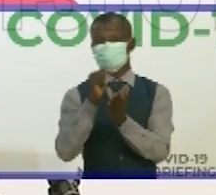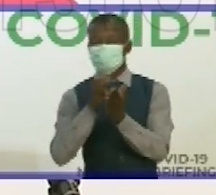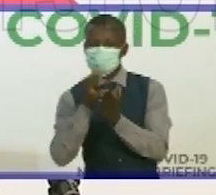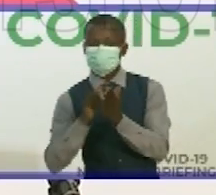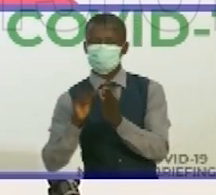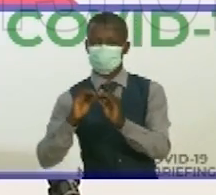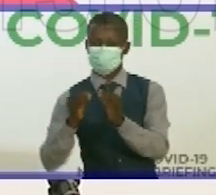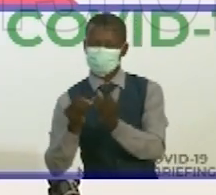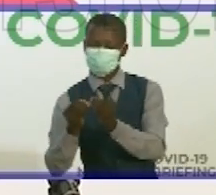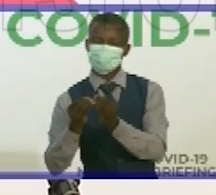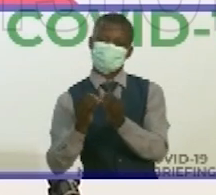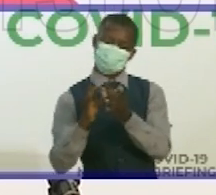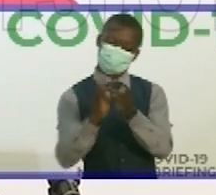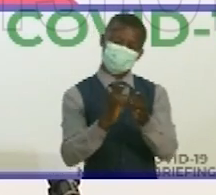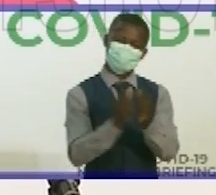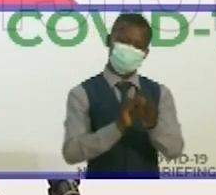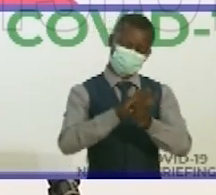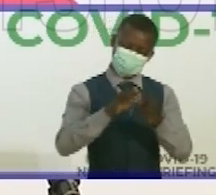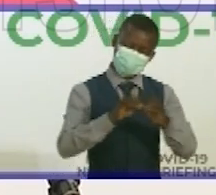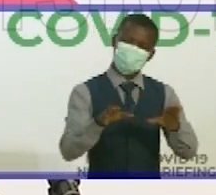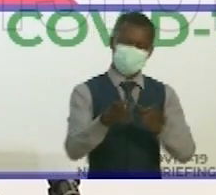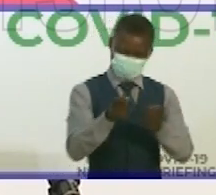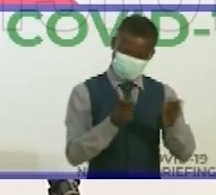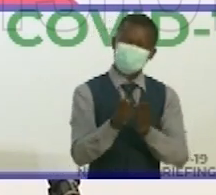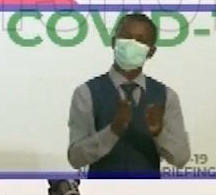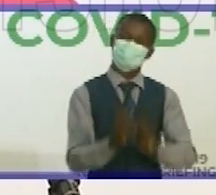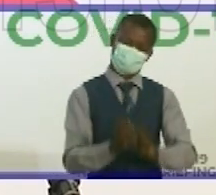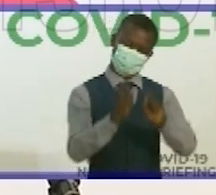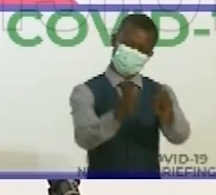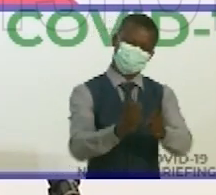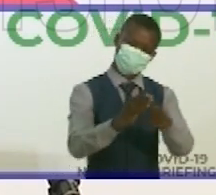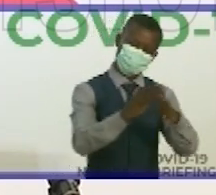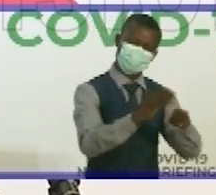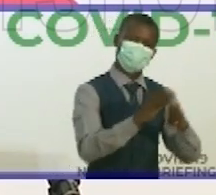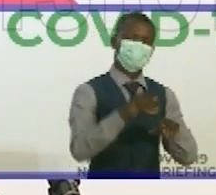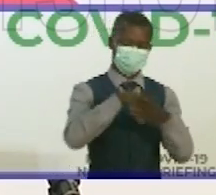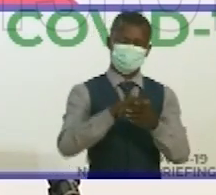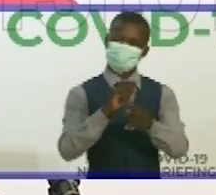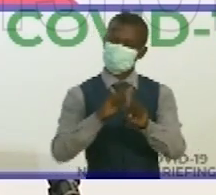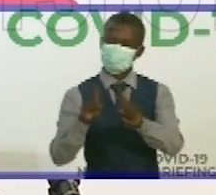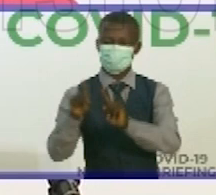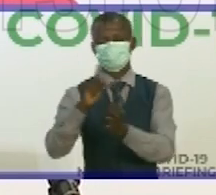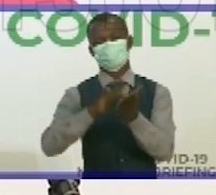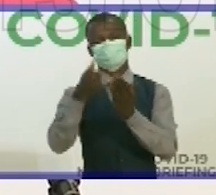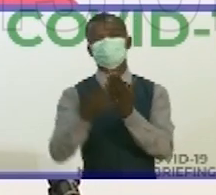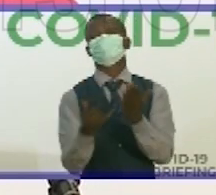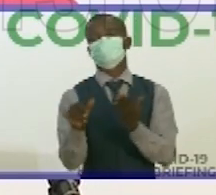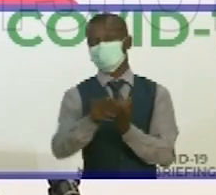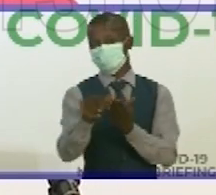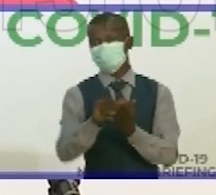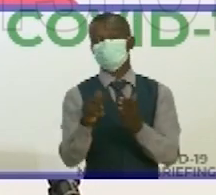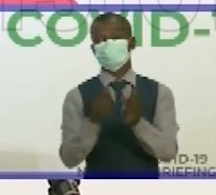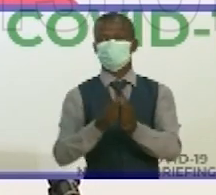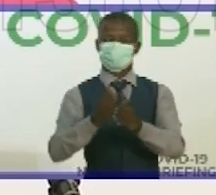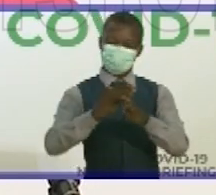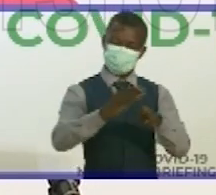especially CARCOVID, is managed and delivered in kind on specific projects. The same goes for the deployment